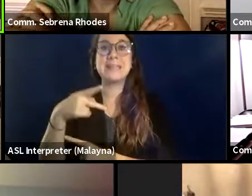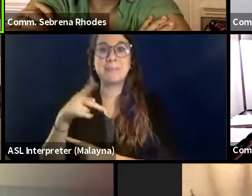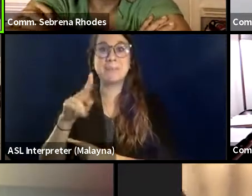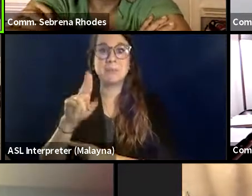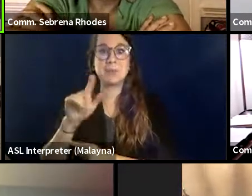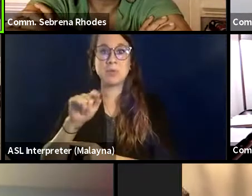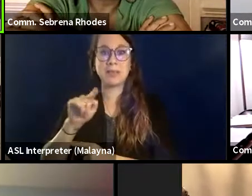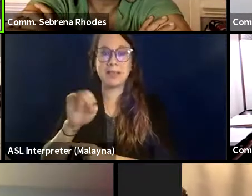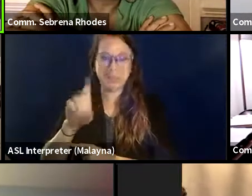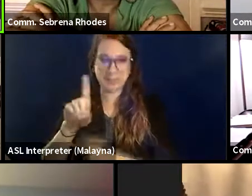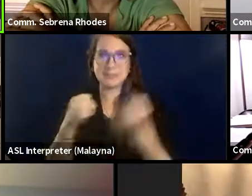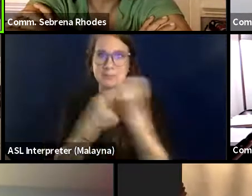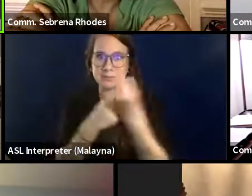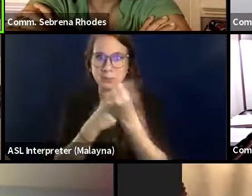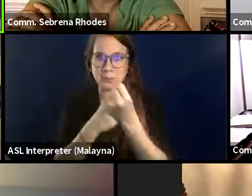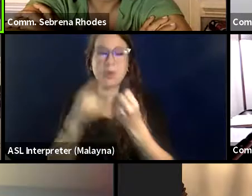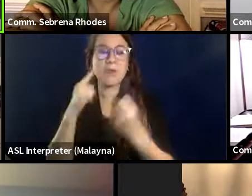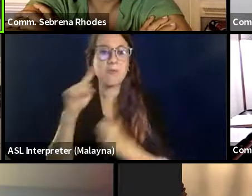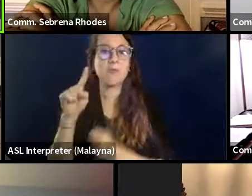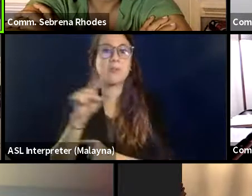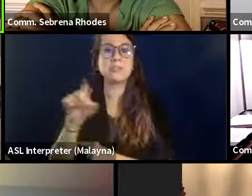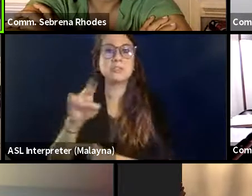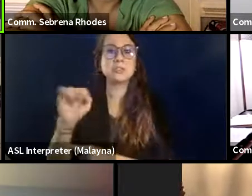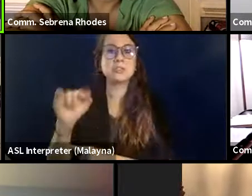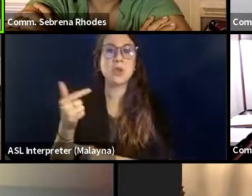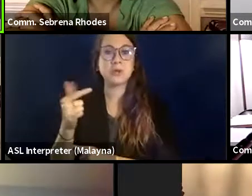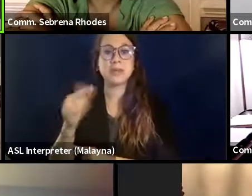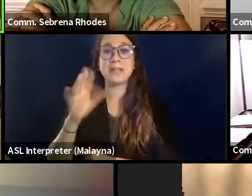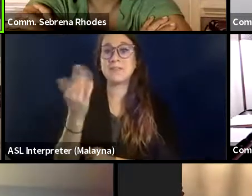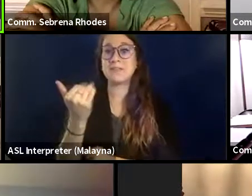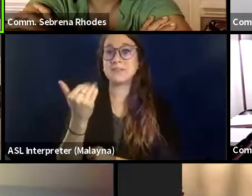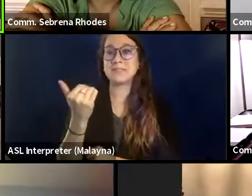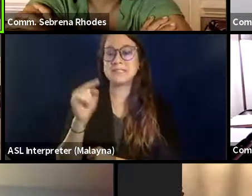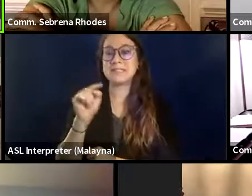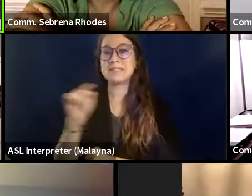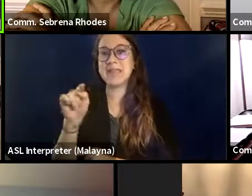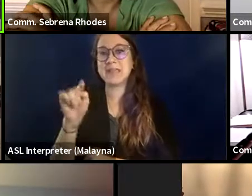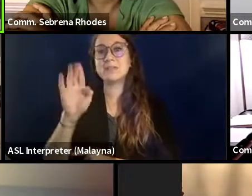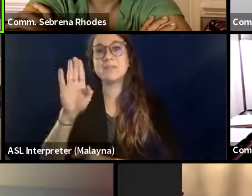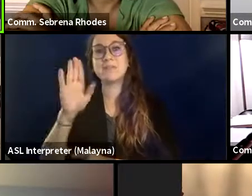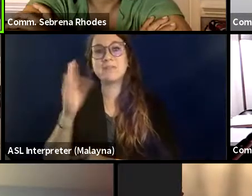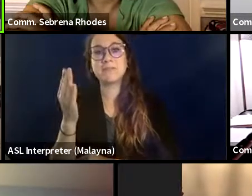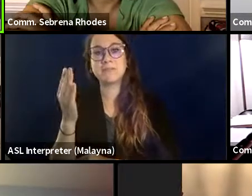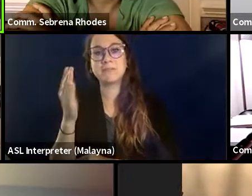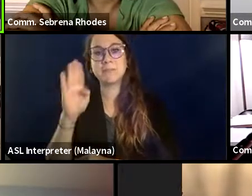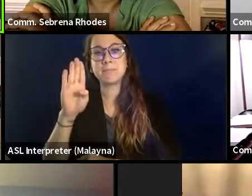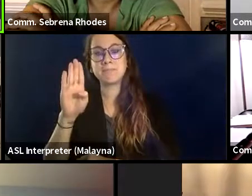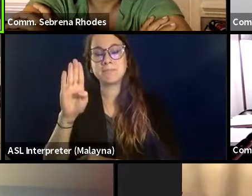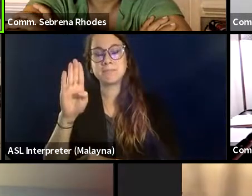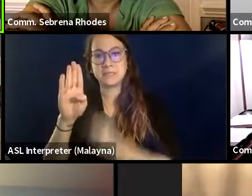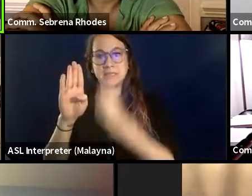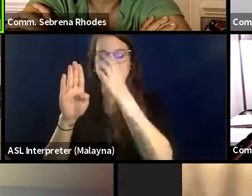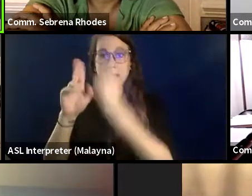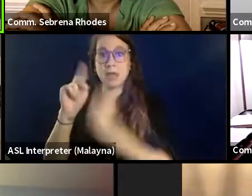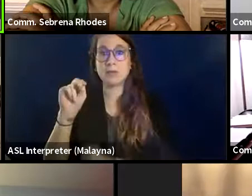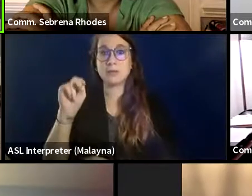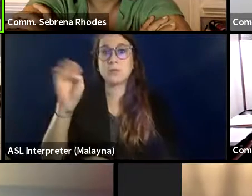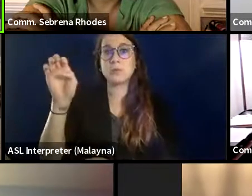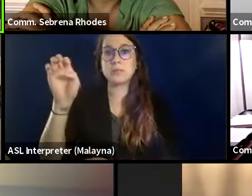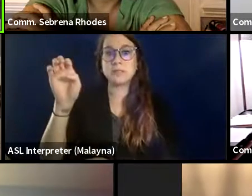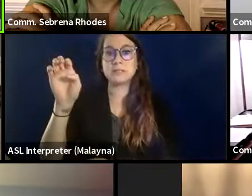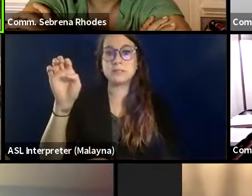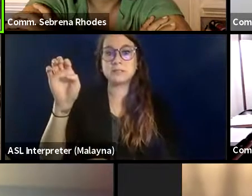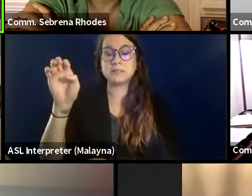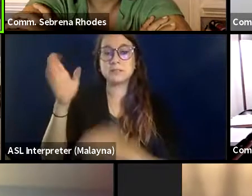for the zoning case 15-31B at 1701 H Street Northeast. Can I